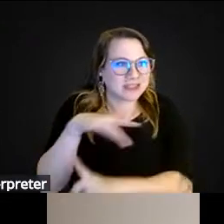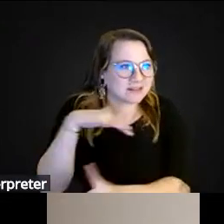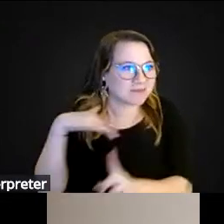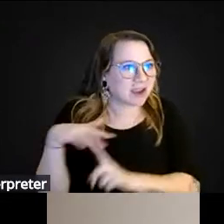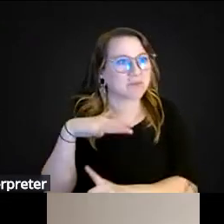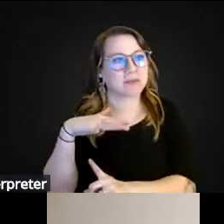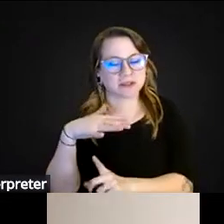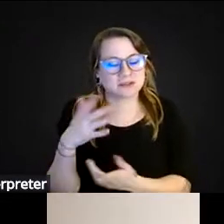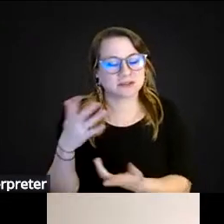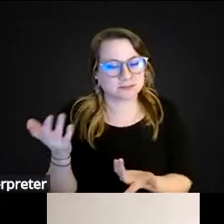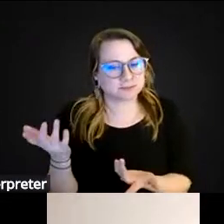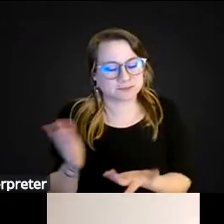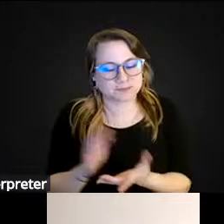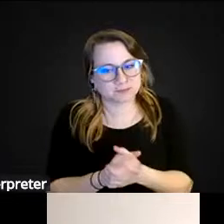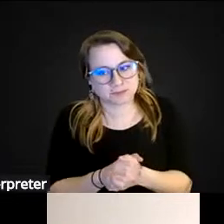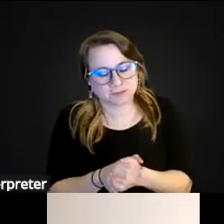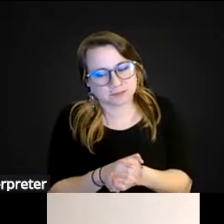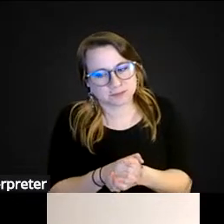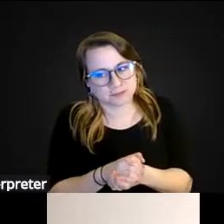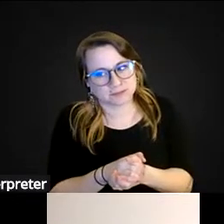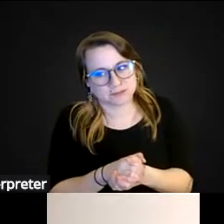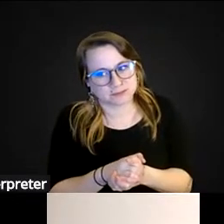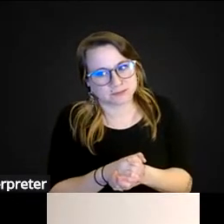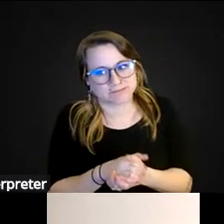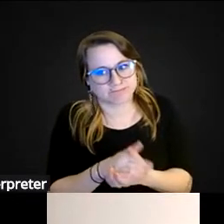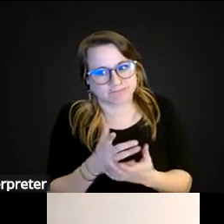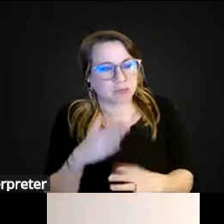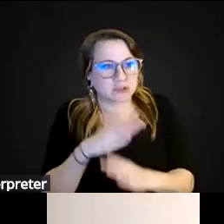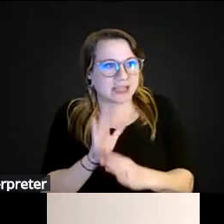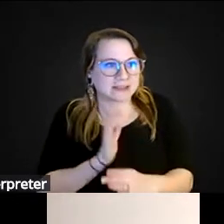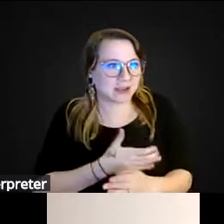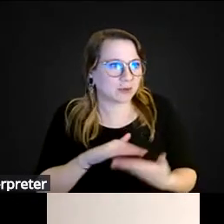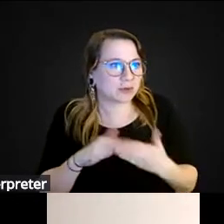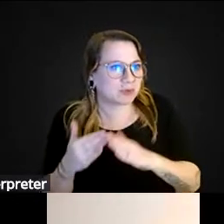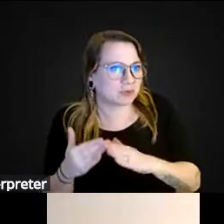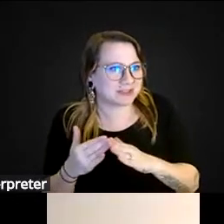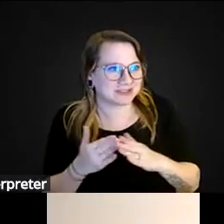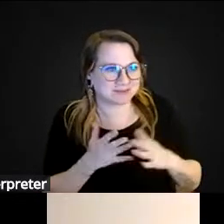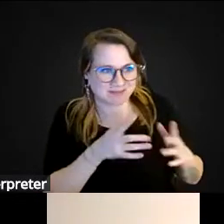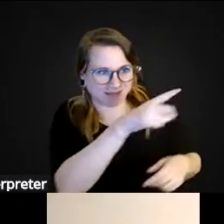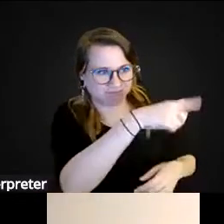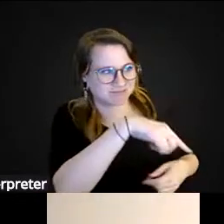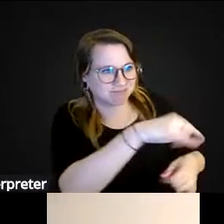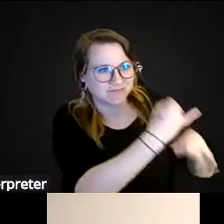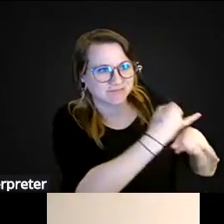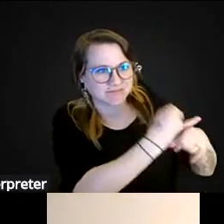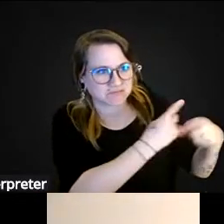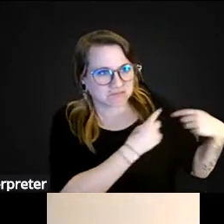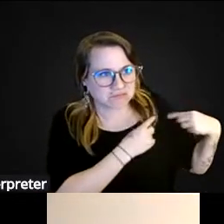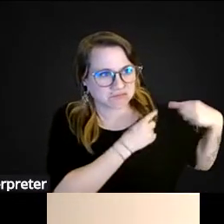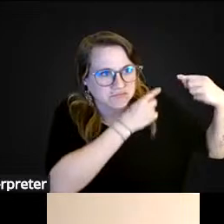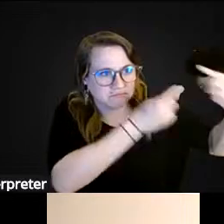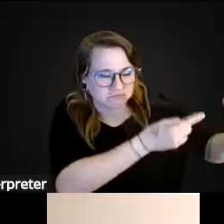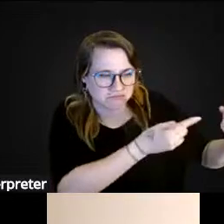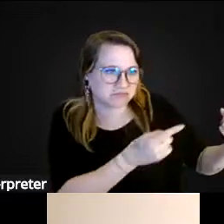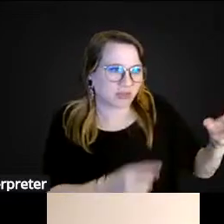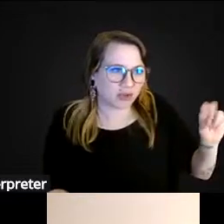protect um, our communities. They were here in the